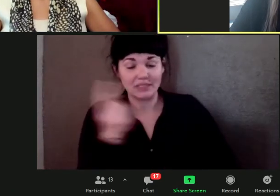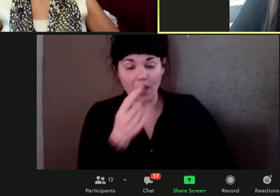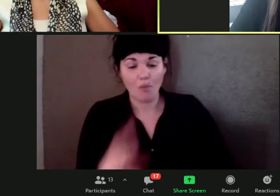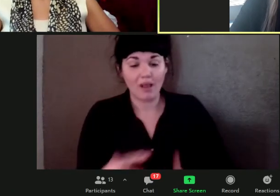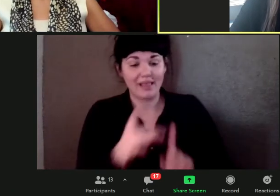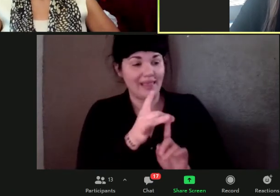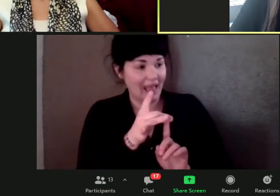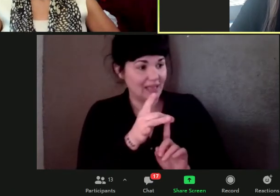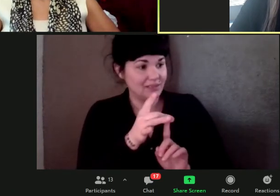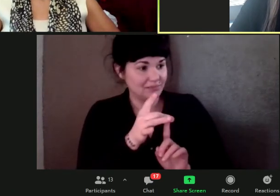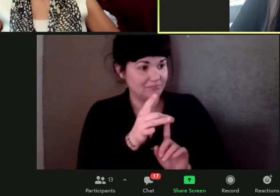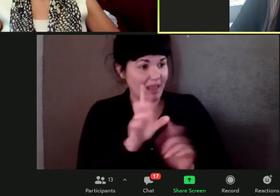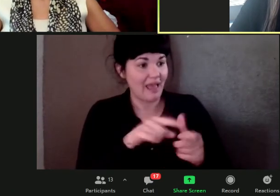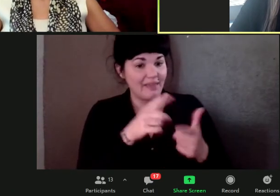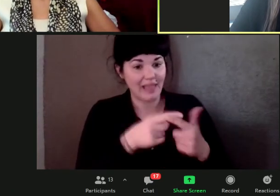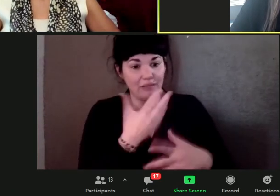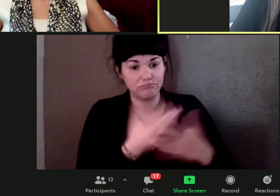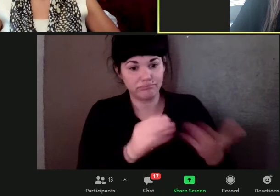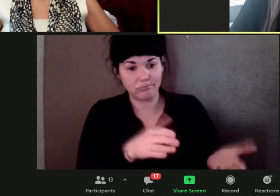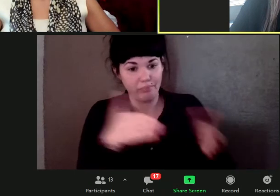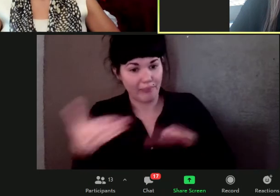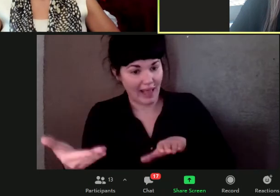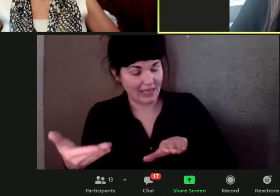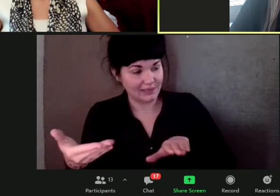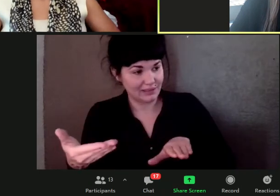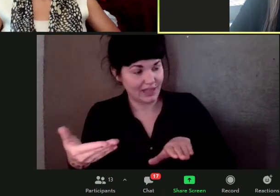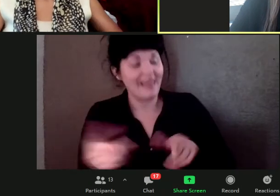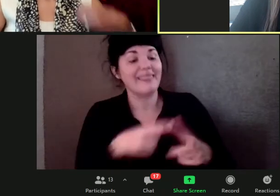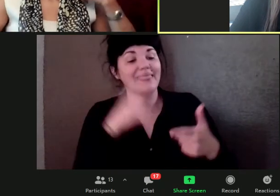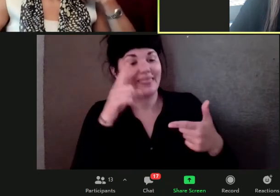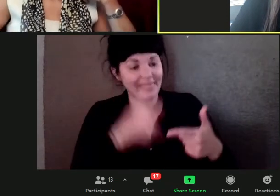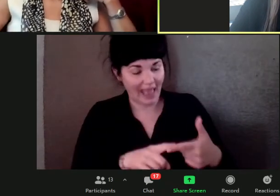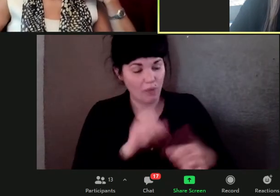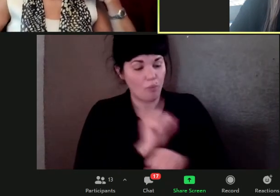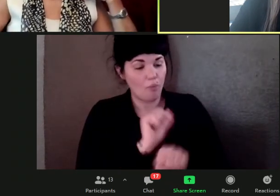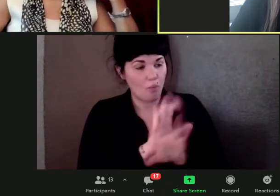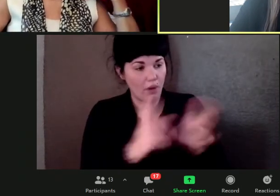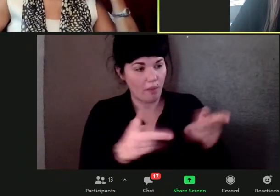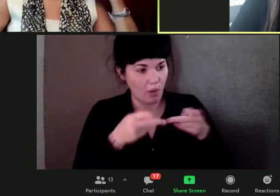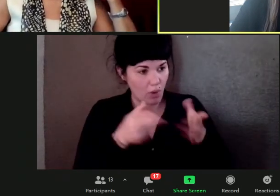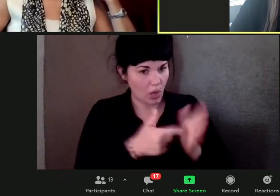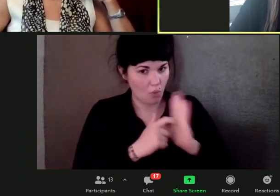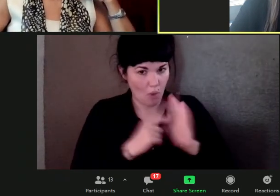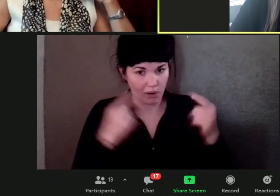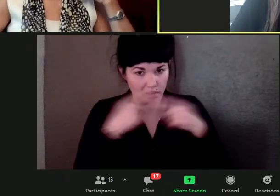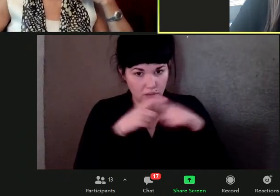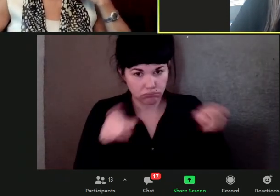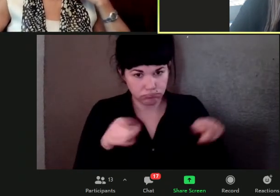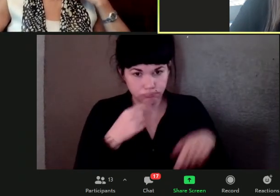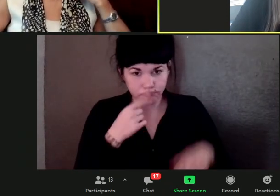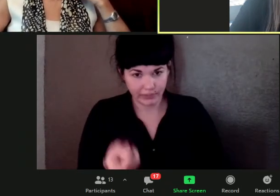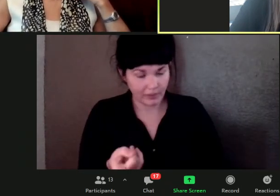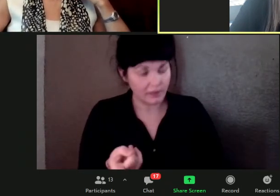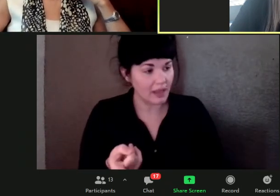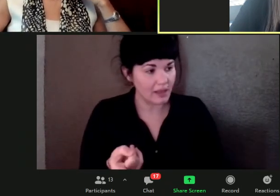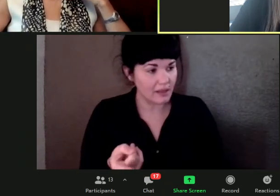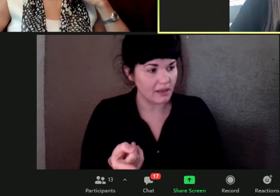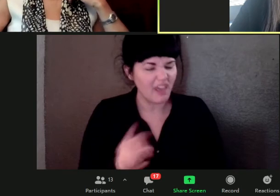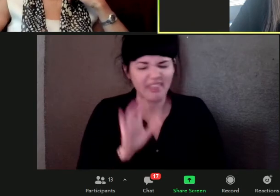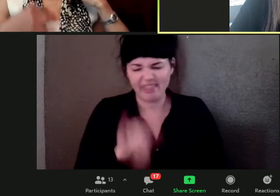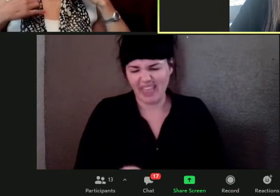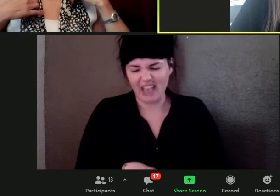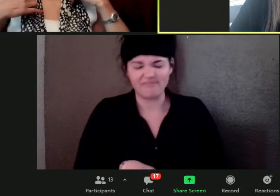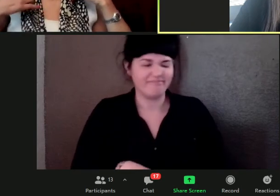workplace. And that comes out every April of every year, and it's posted for about 30 days. Other than